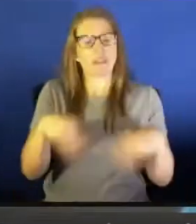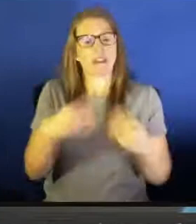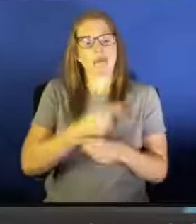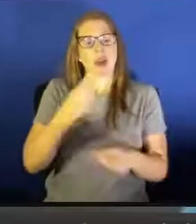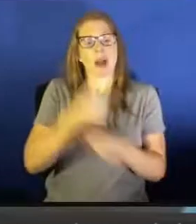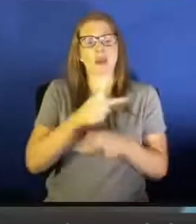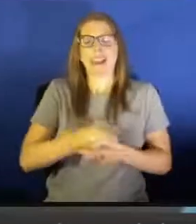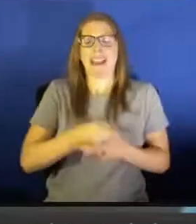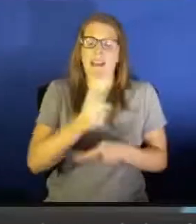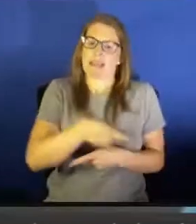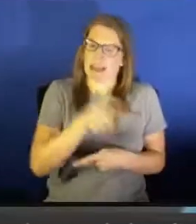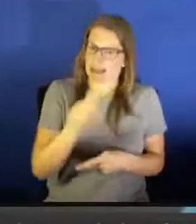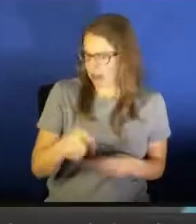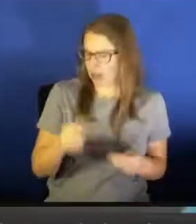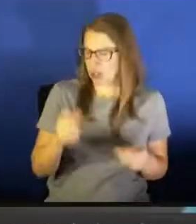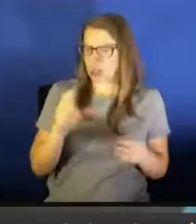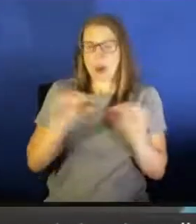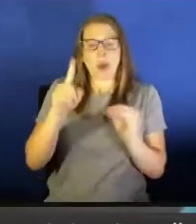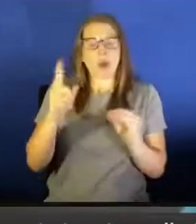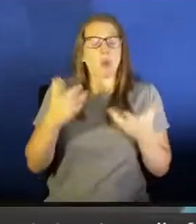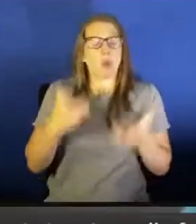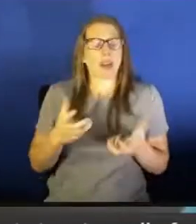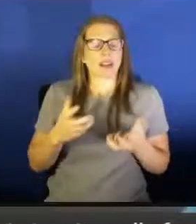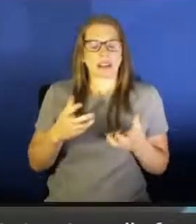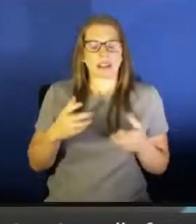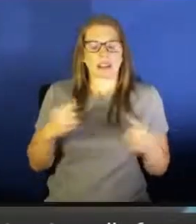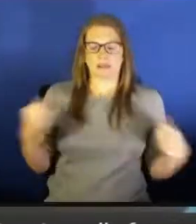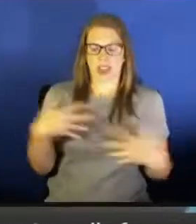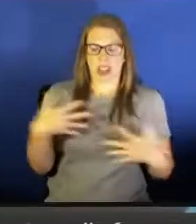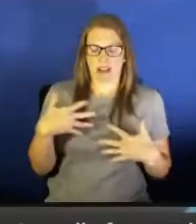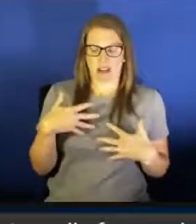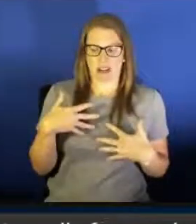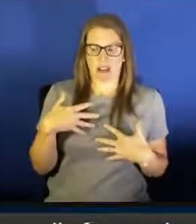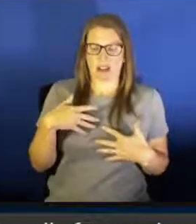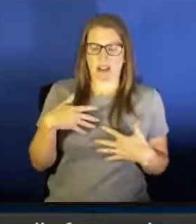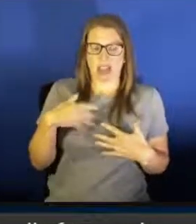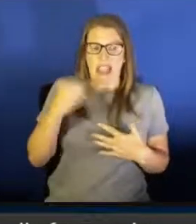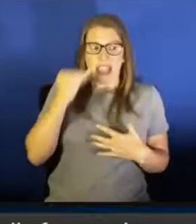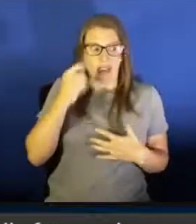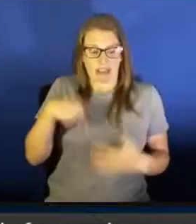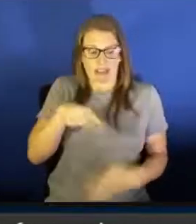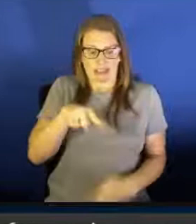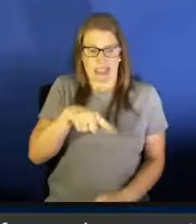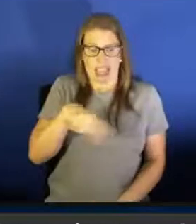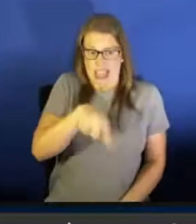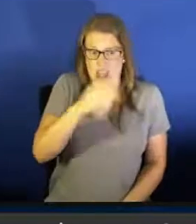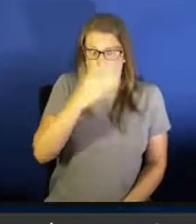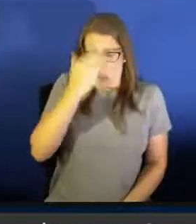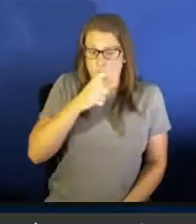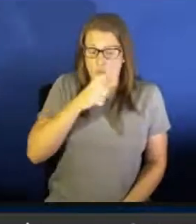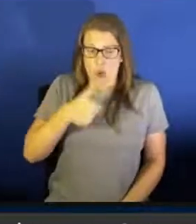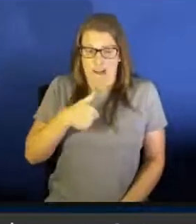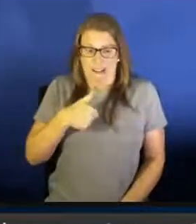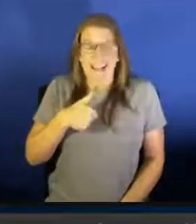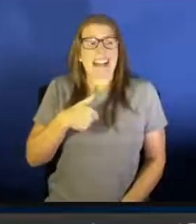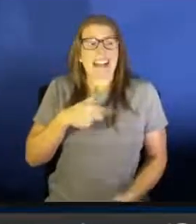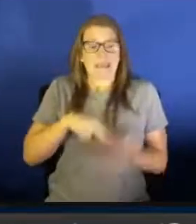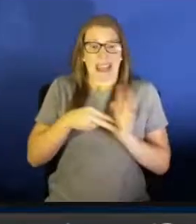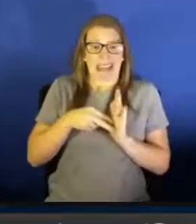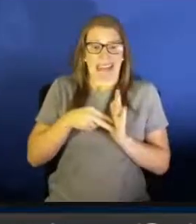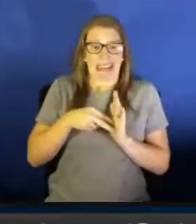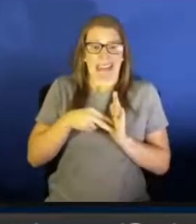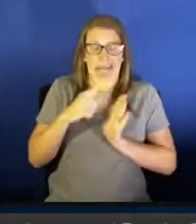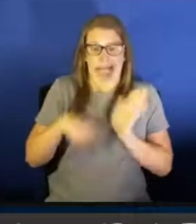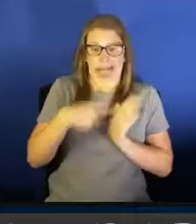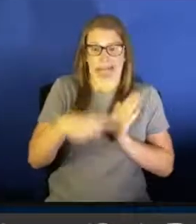Nobody wants to live in fear of retaliation or fearful of getting poor care. They just want to be accepted. Chris, I can't think of a better way or a